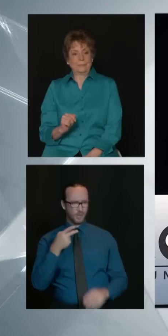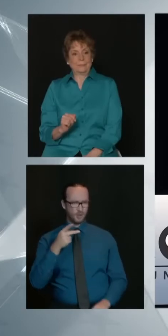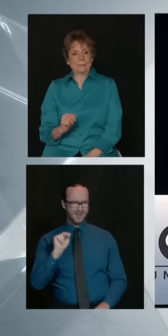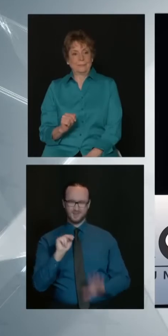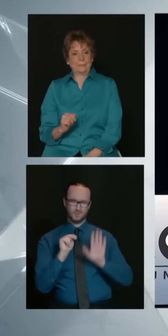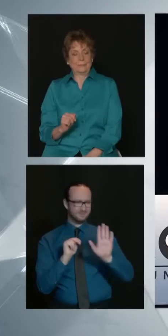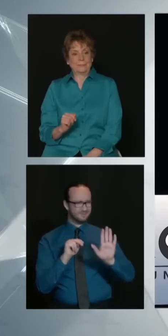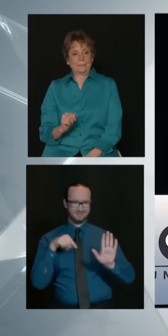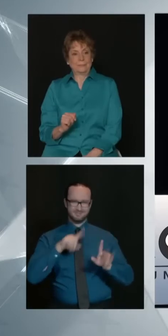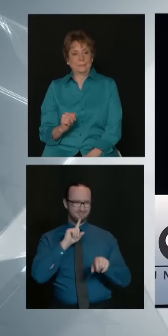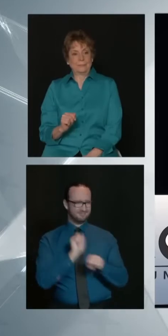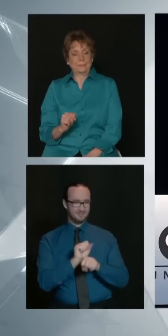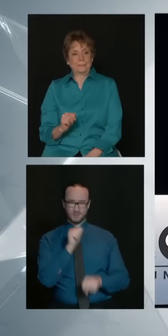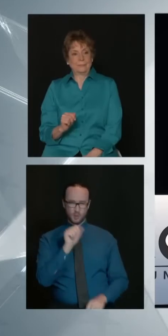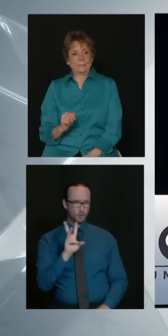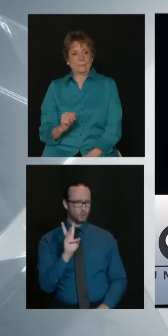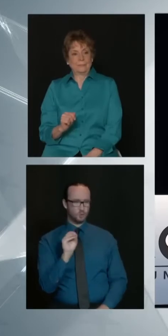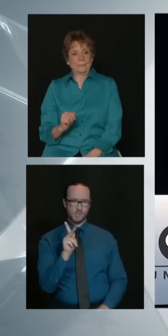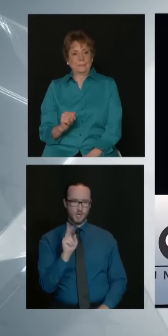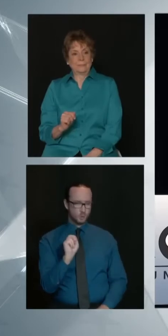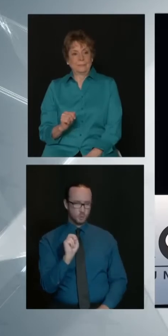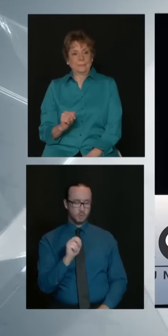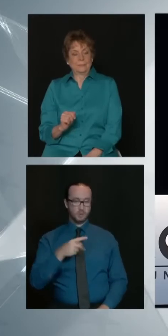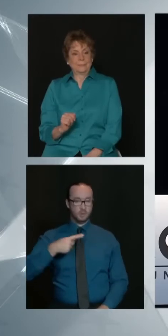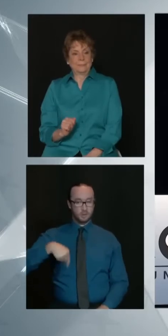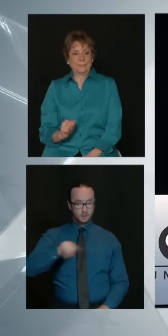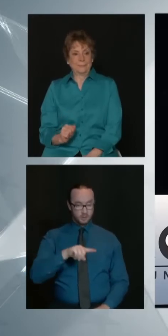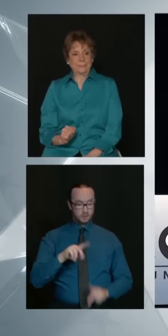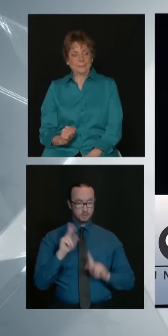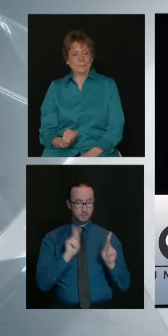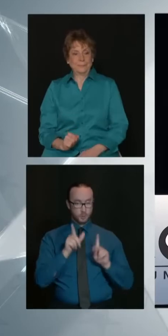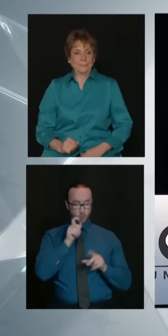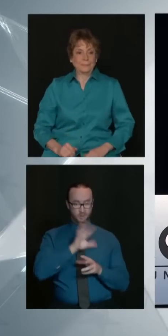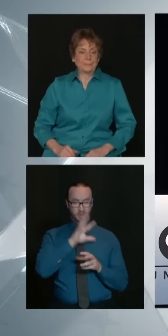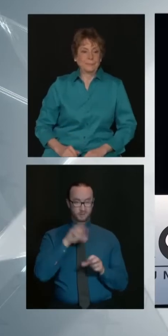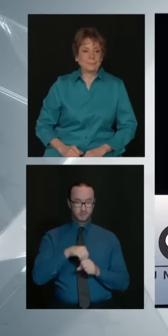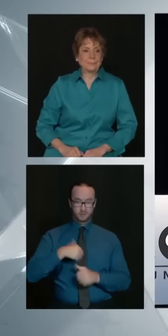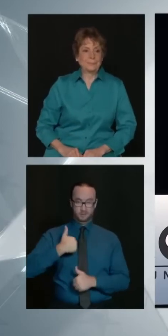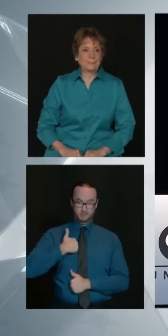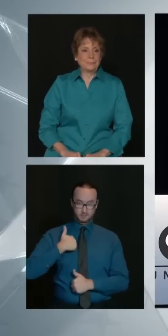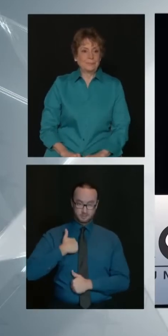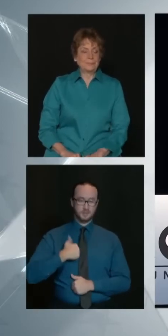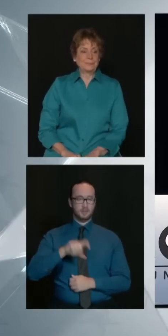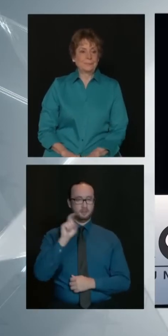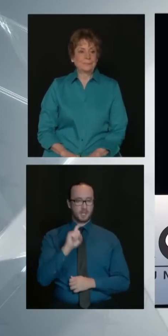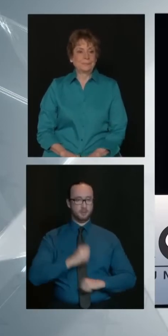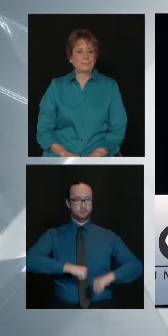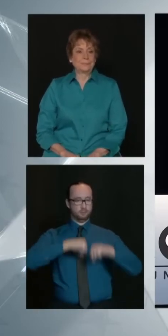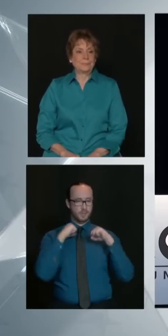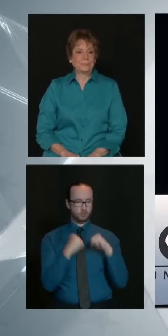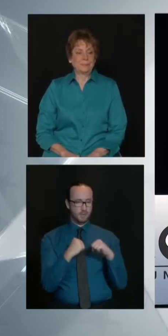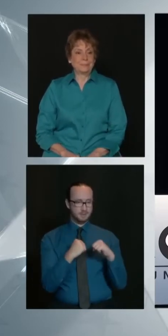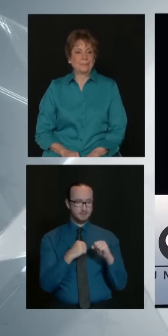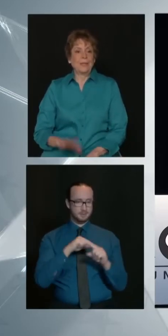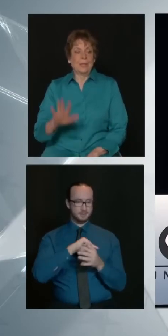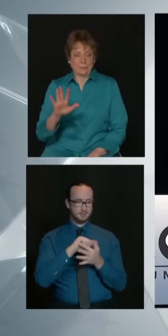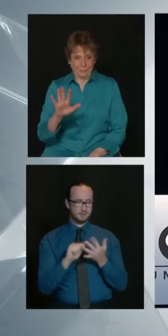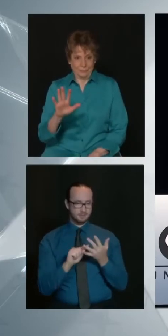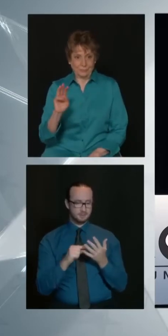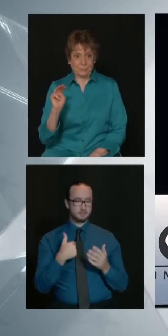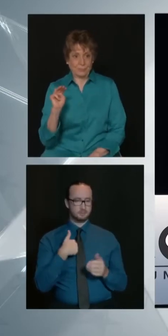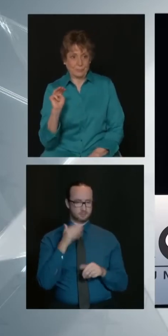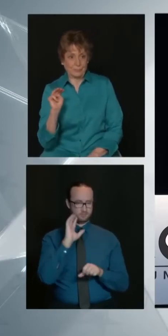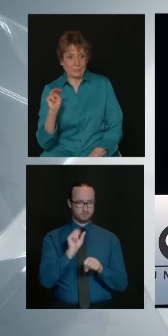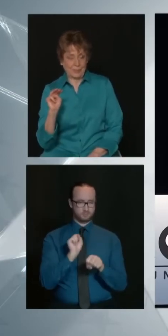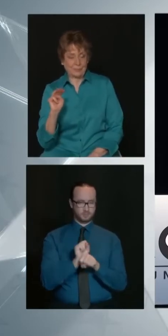cloth of the nation demand no less, they deserve no less. And when I'm in the Senate, I'm gonna work with Tom Cotton to get rid of this wokeness. Yeah, it's a rot